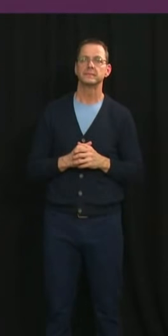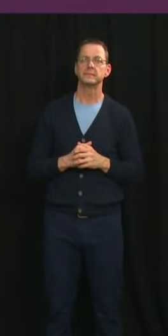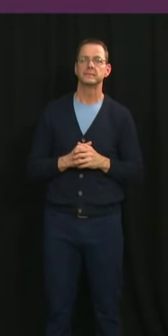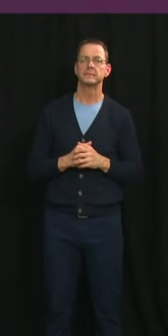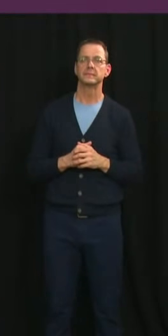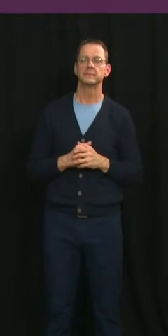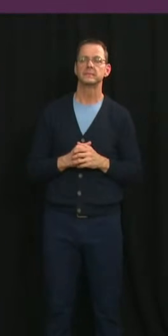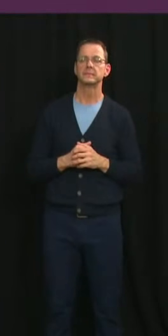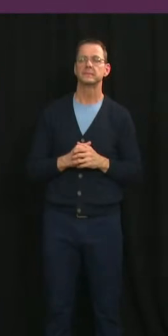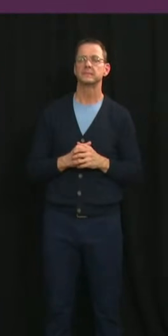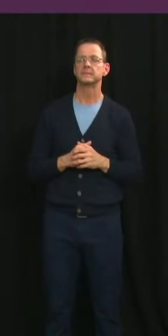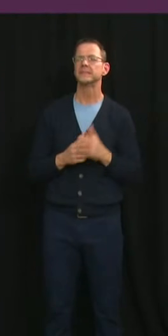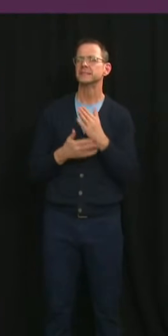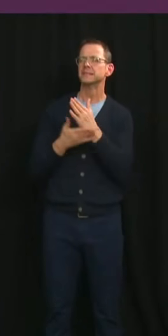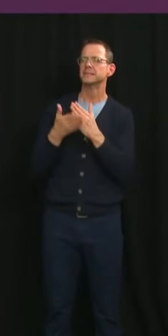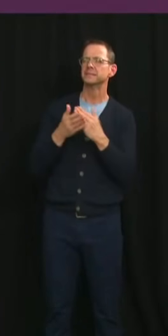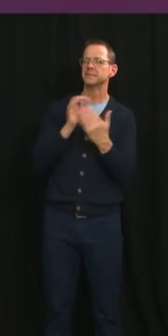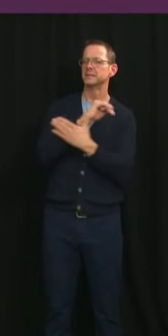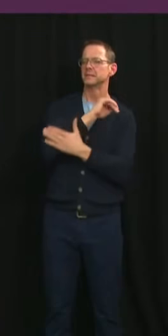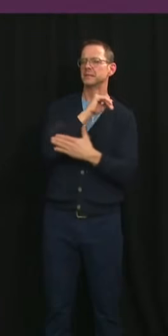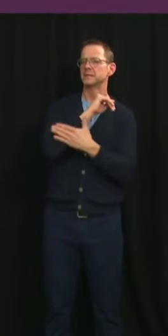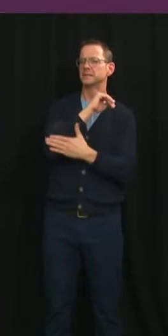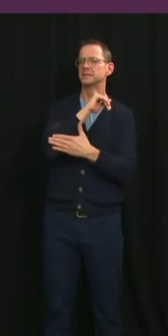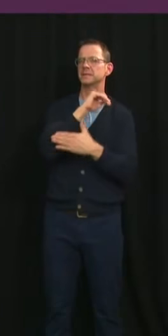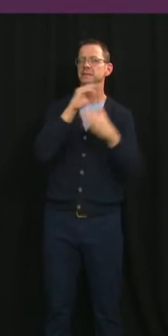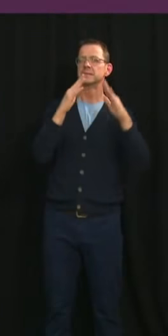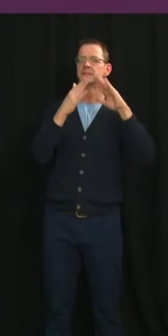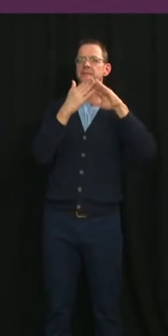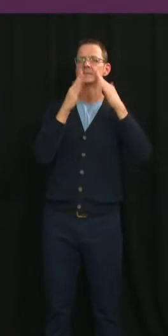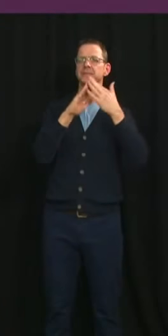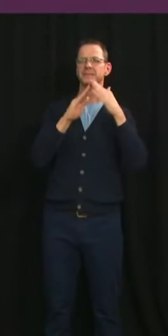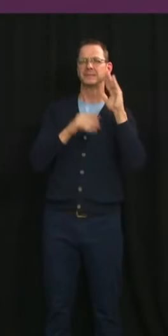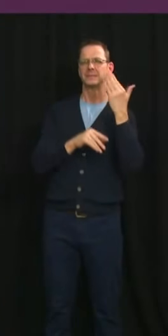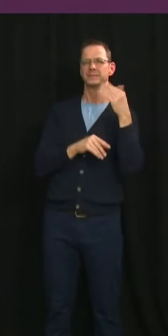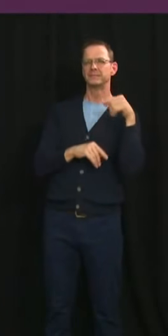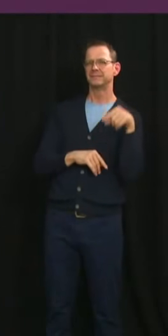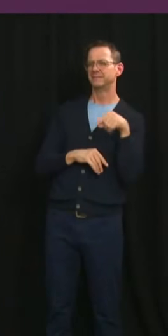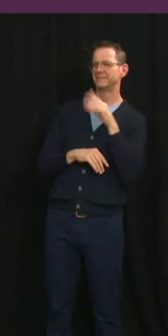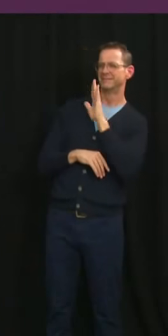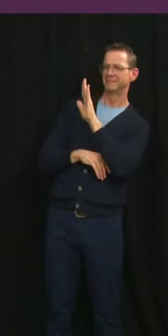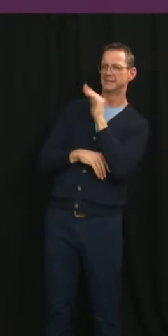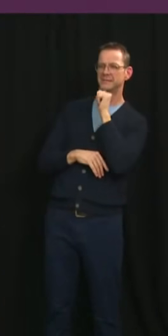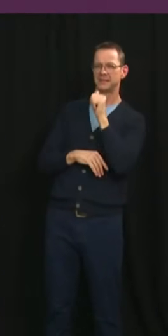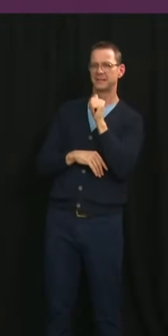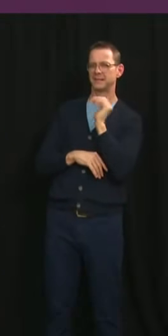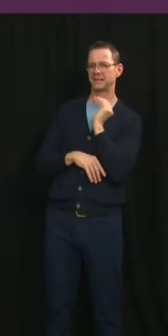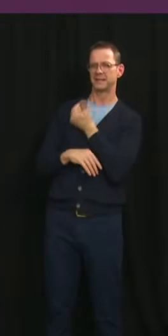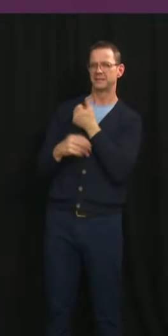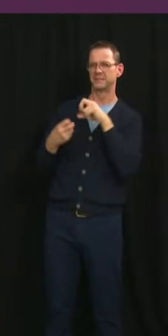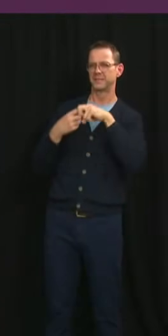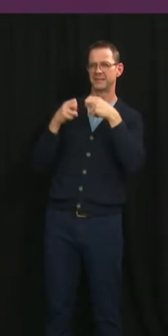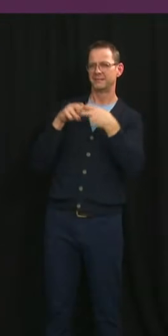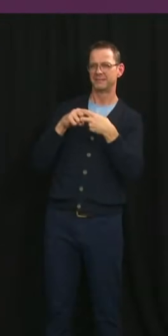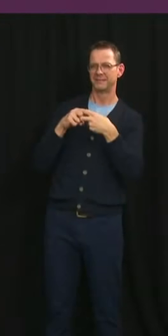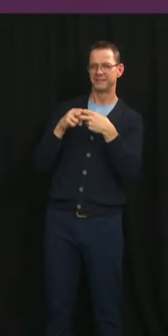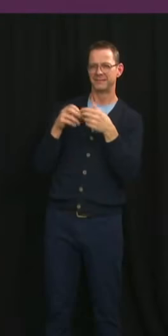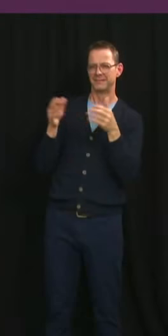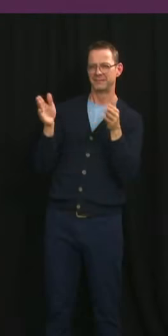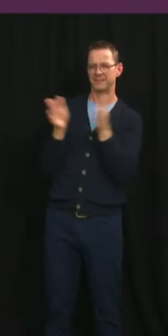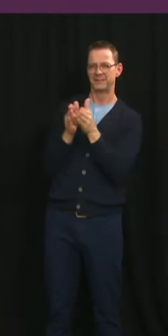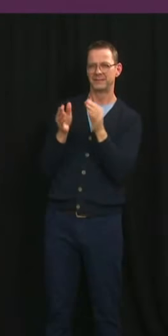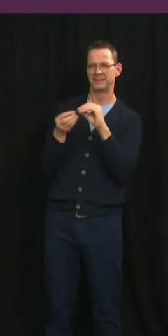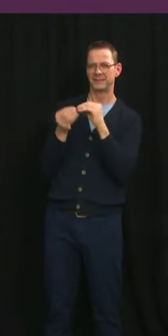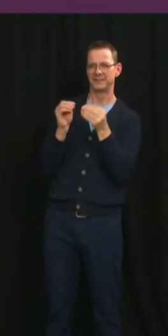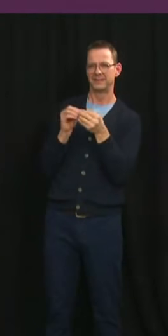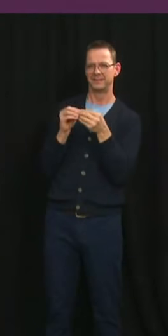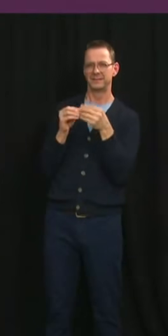problem. You both addressed that directly. I'm wondering why, given that, there was not more disclosure on